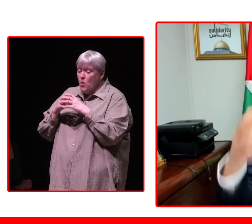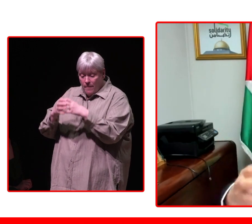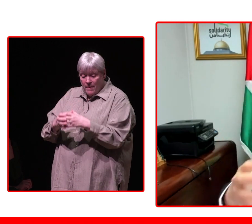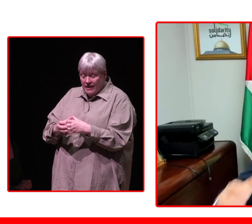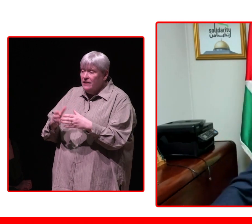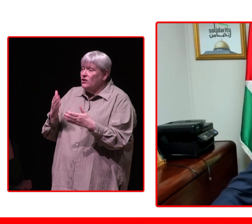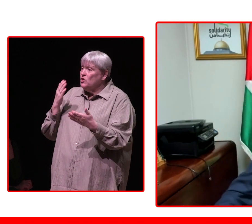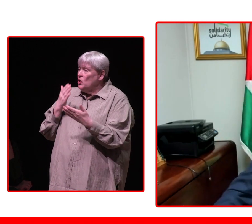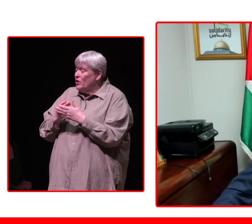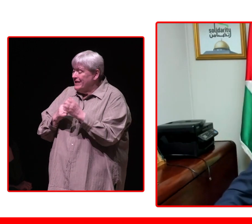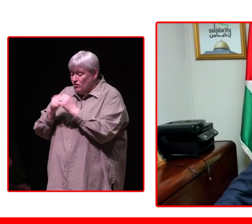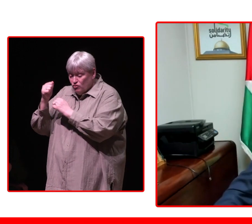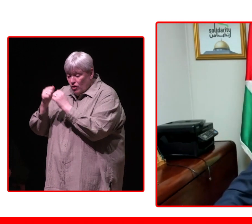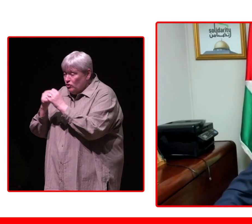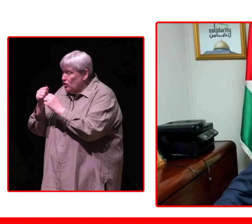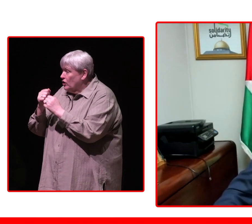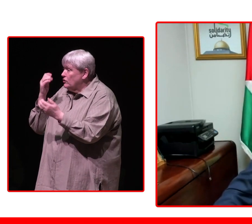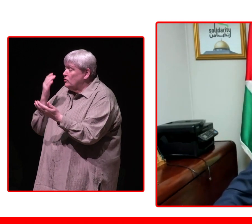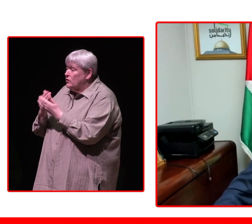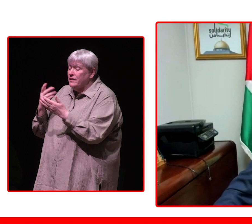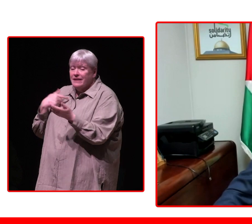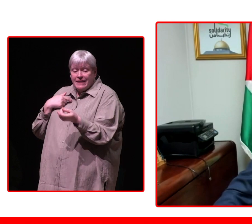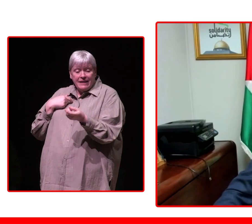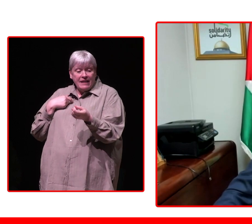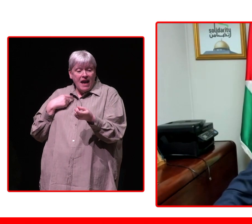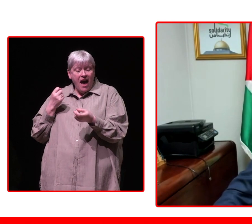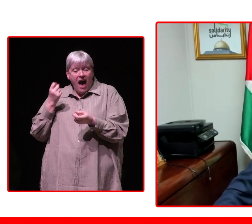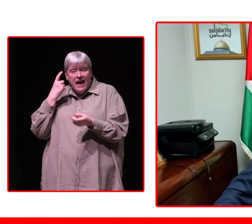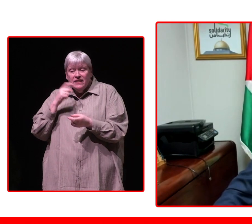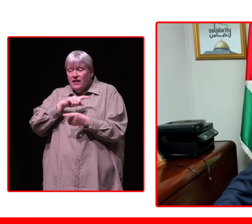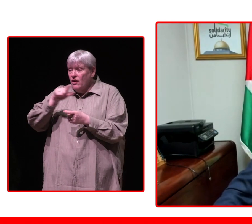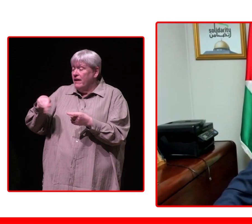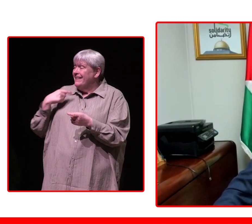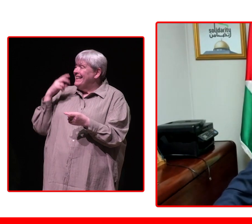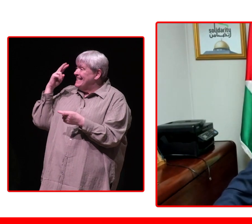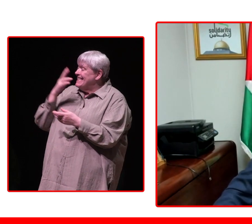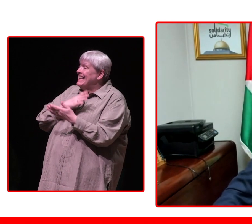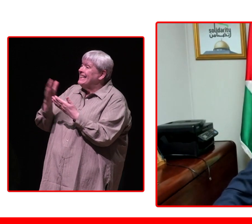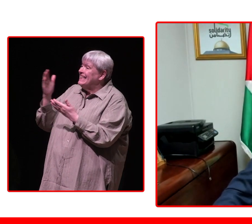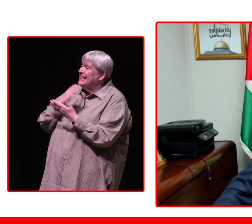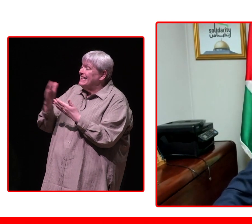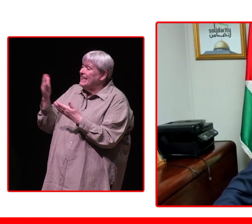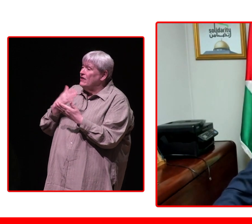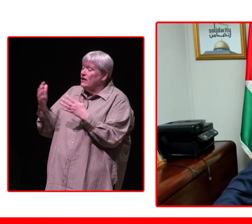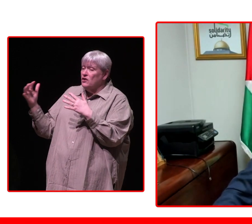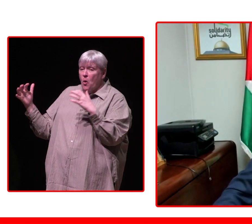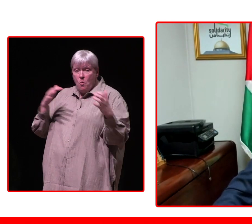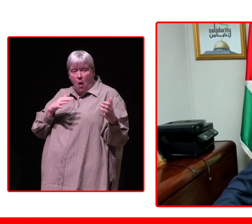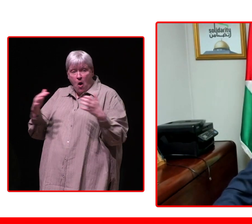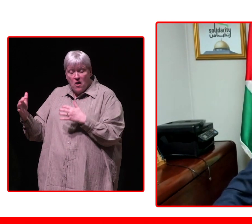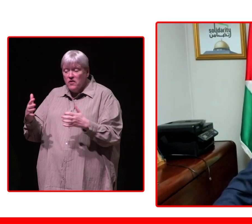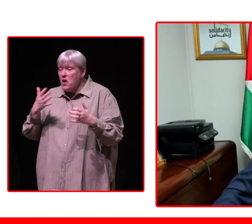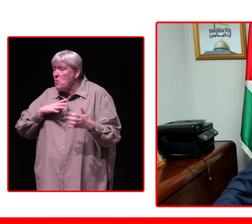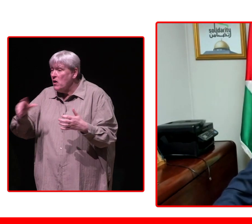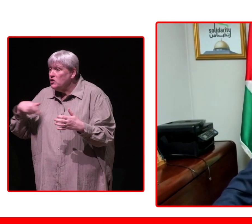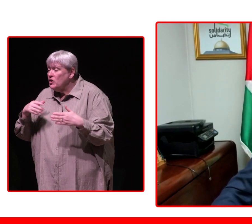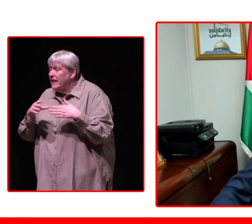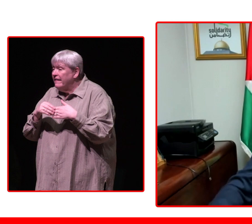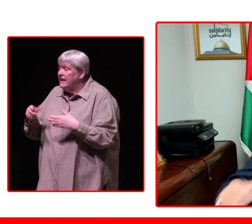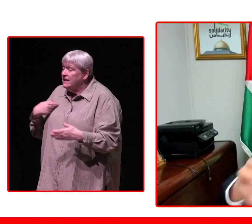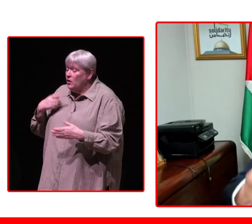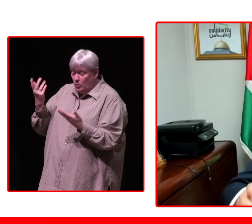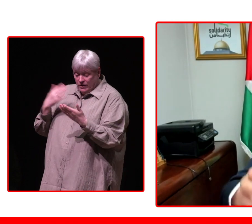very idea of our rules-based order. They see clearly that the kind of world they want to leave to their children is one in